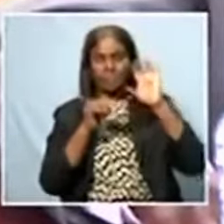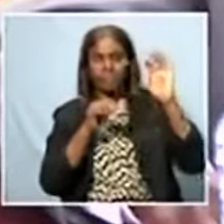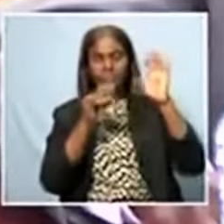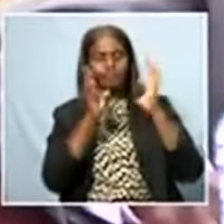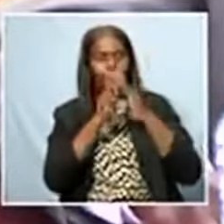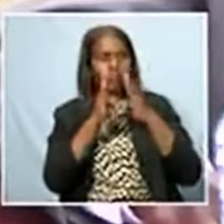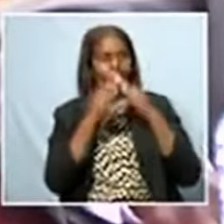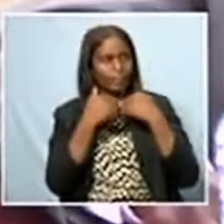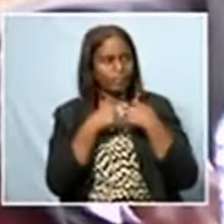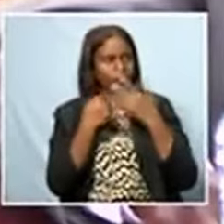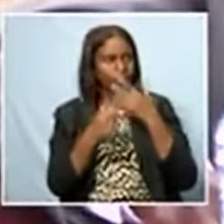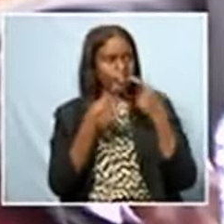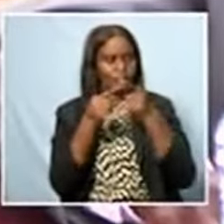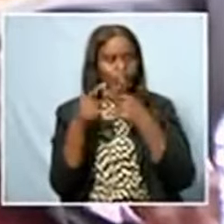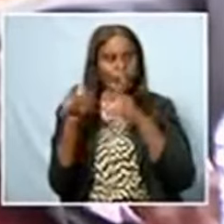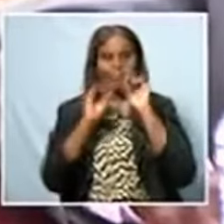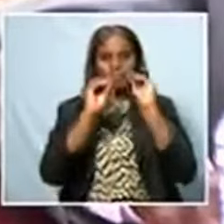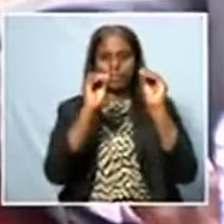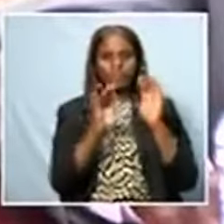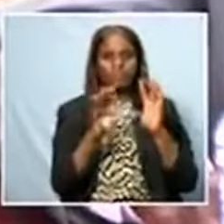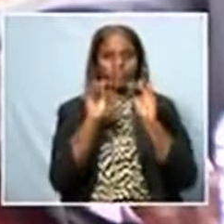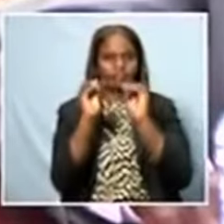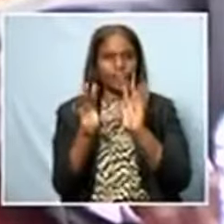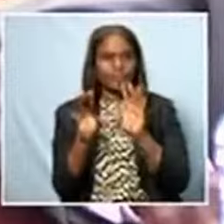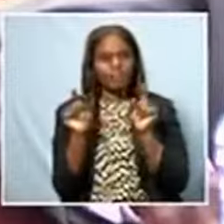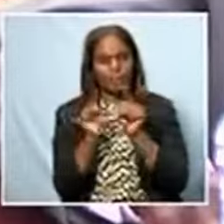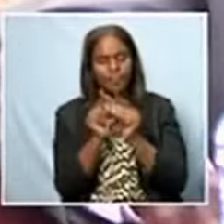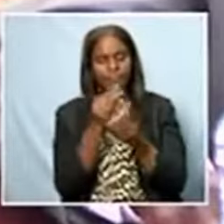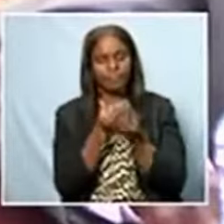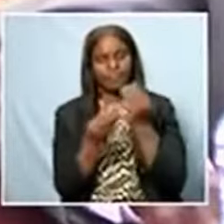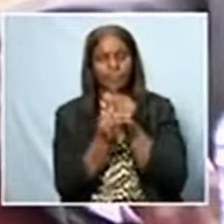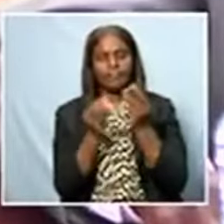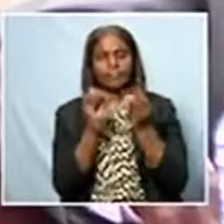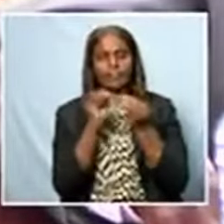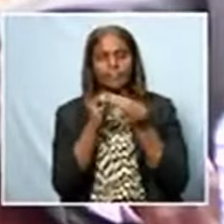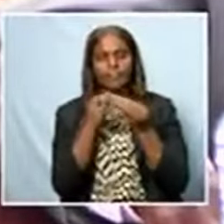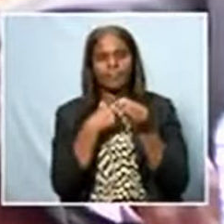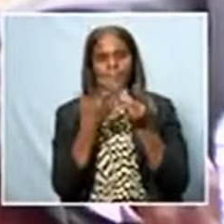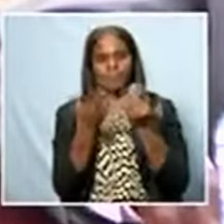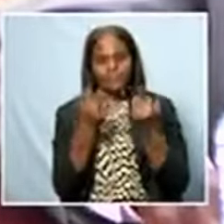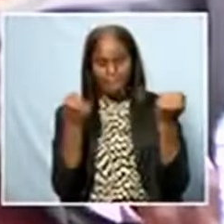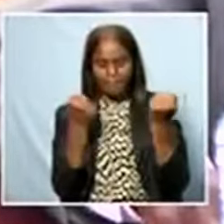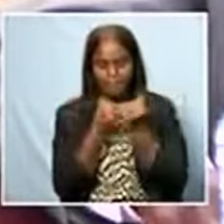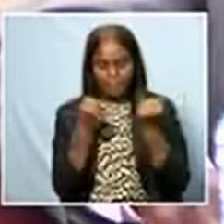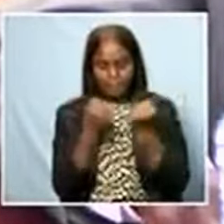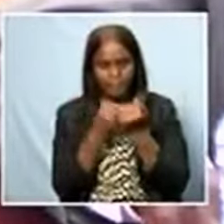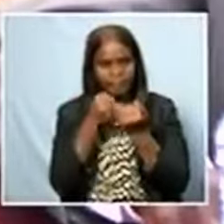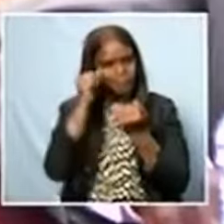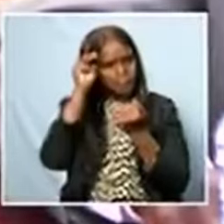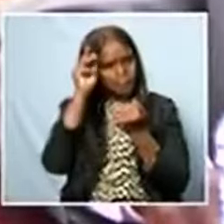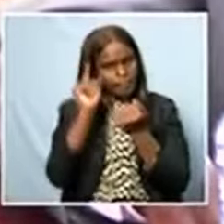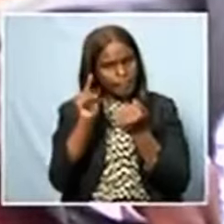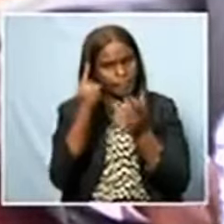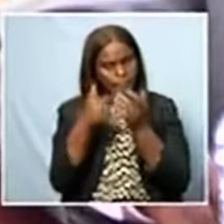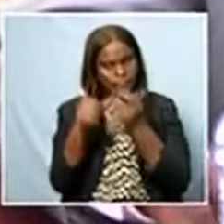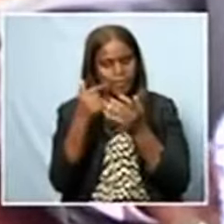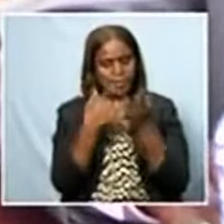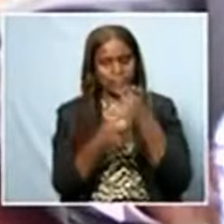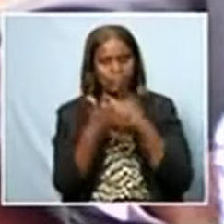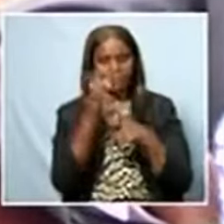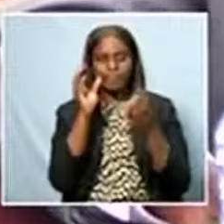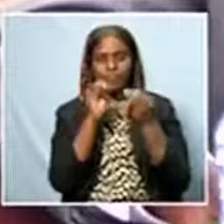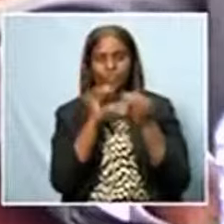where cross-section of teachers contributed. Supportive ministries that were consulted